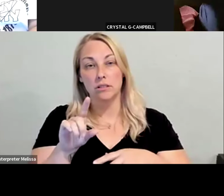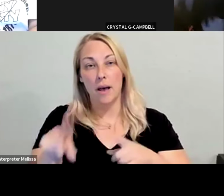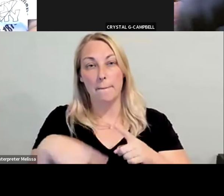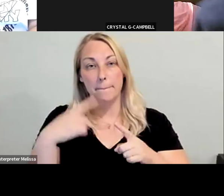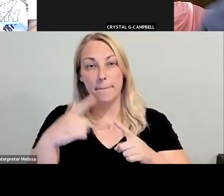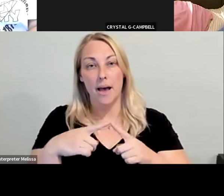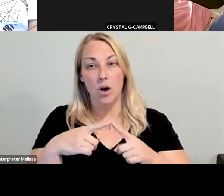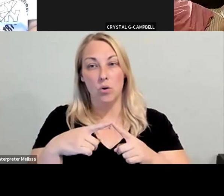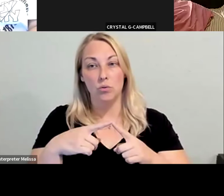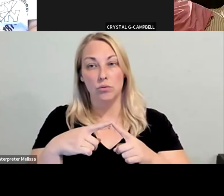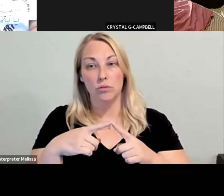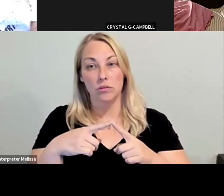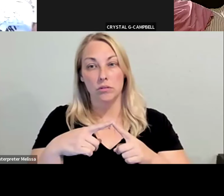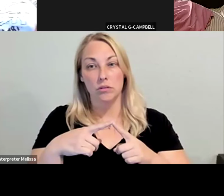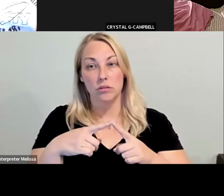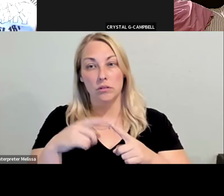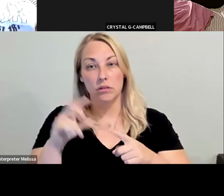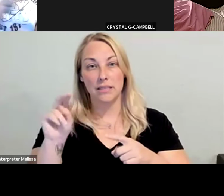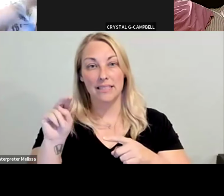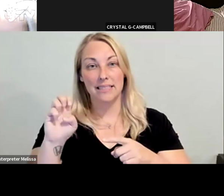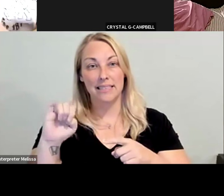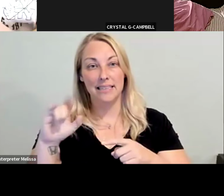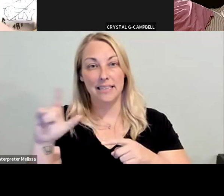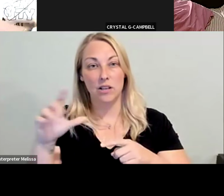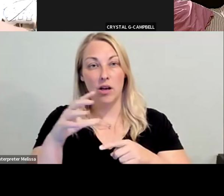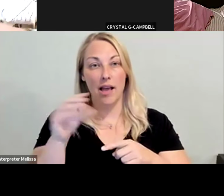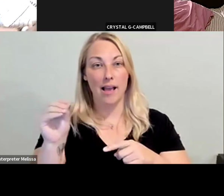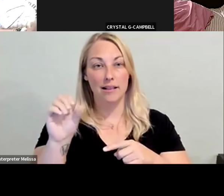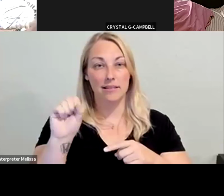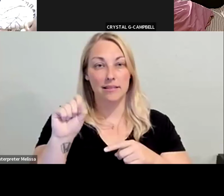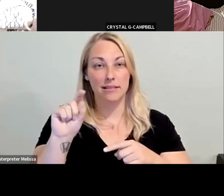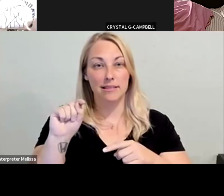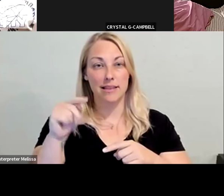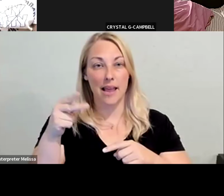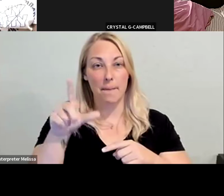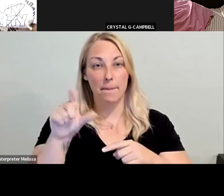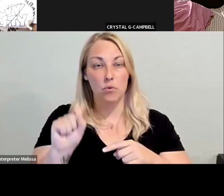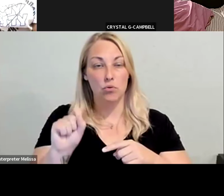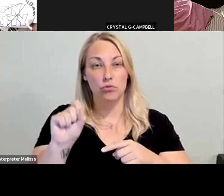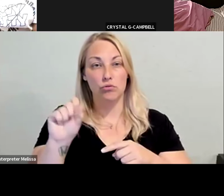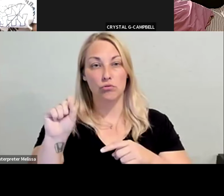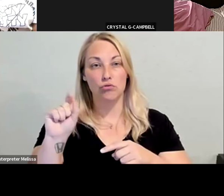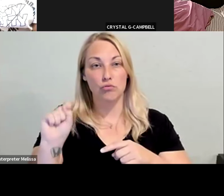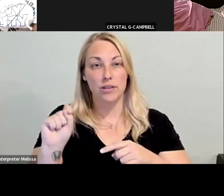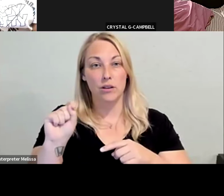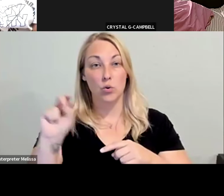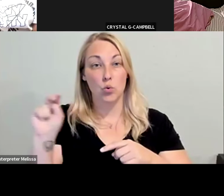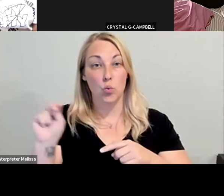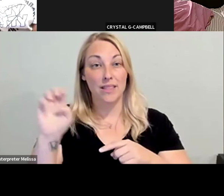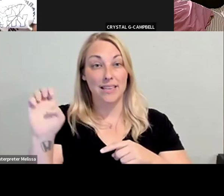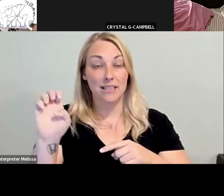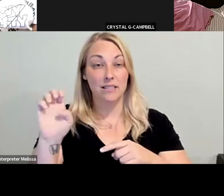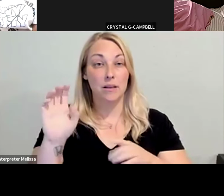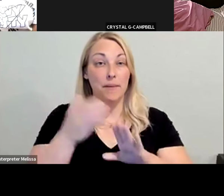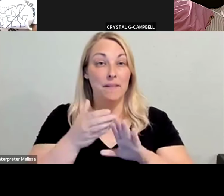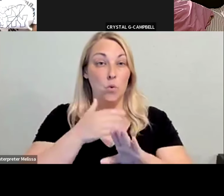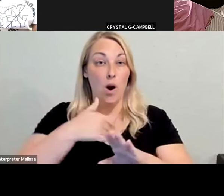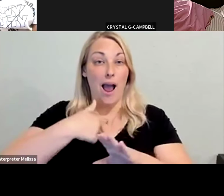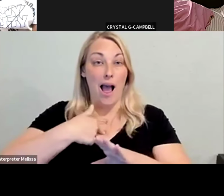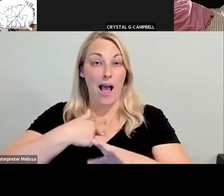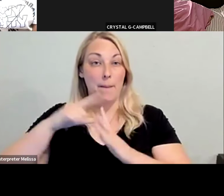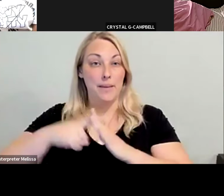and Staples Street Northeast. Before I begin, is there anybody that have any questions for me?